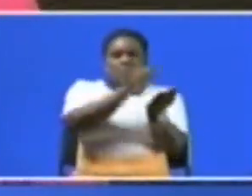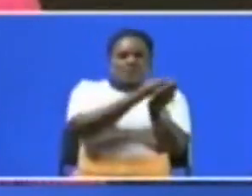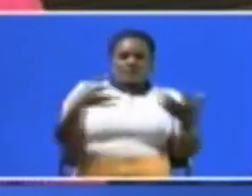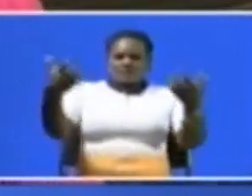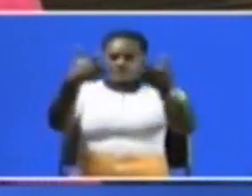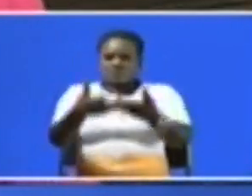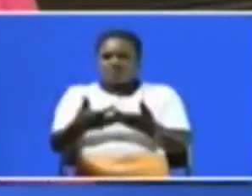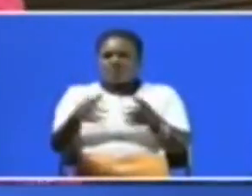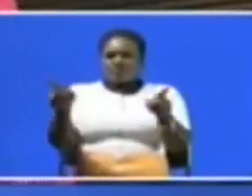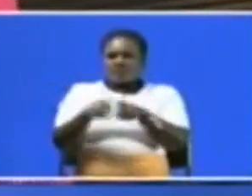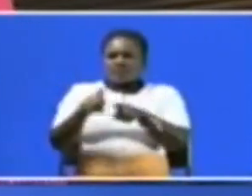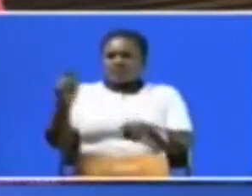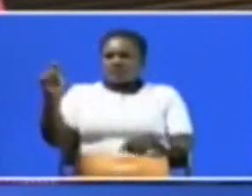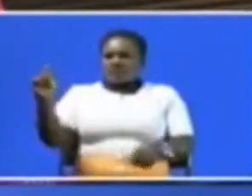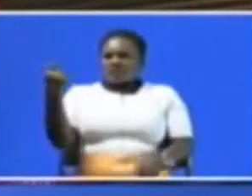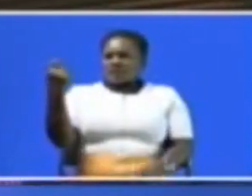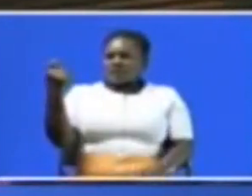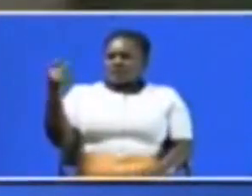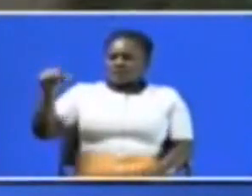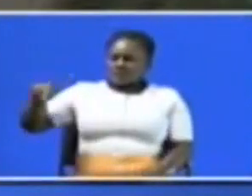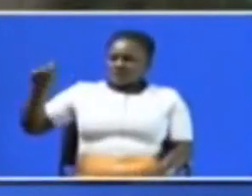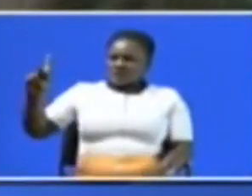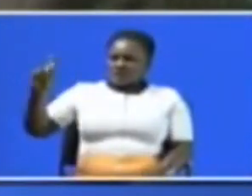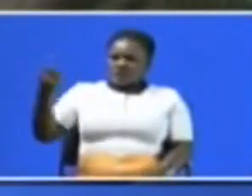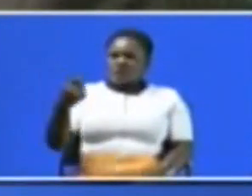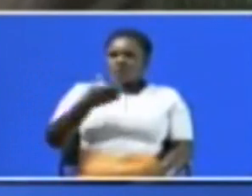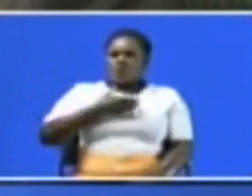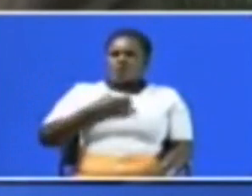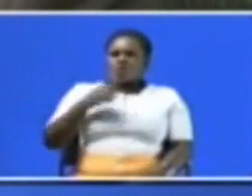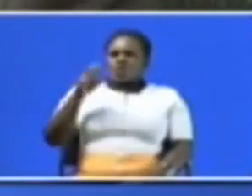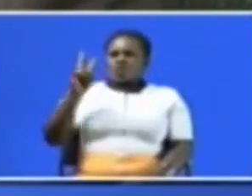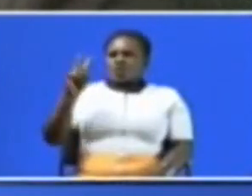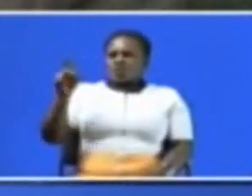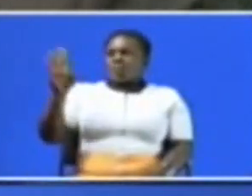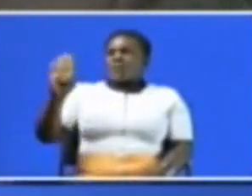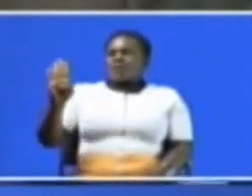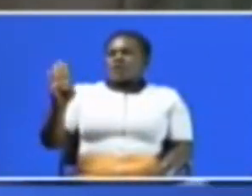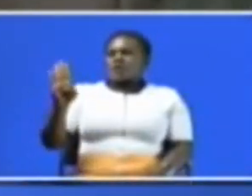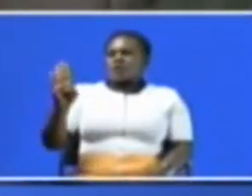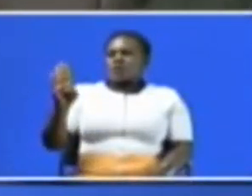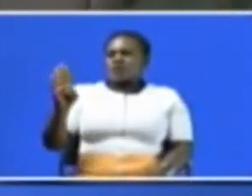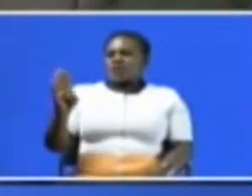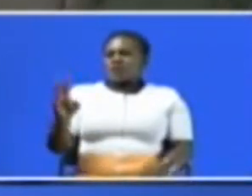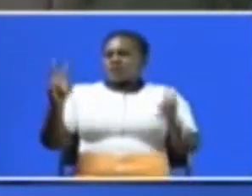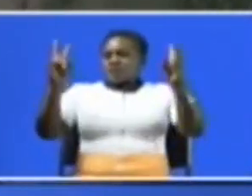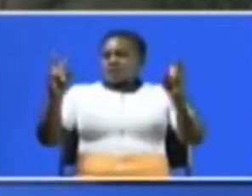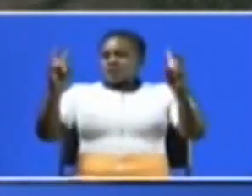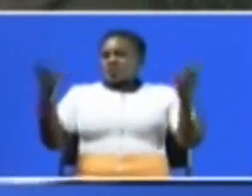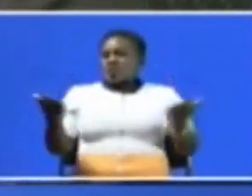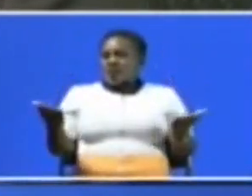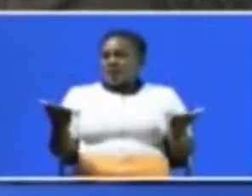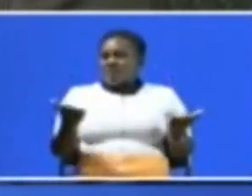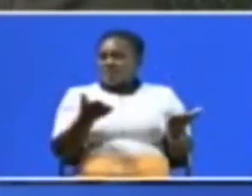merged. KQ owes NIC and CBA 5 billion Kenya shillings. Okay. So, Chair, the immoral issues here.